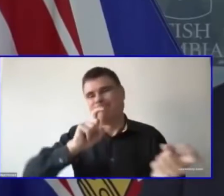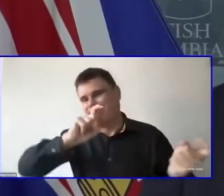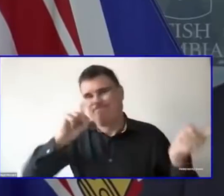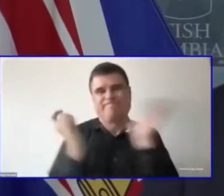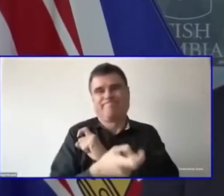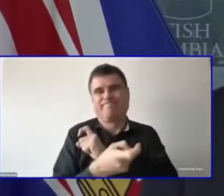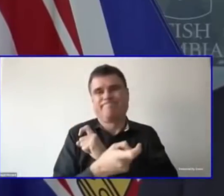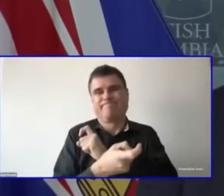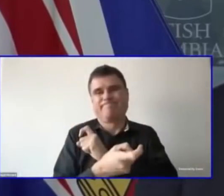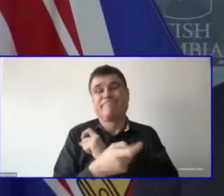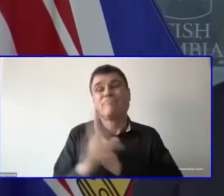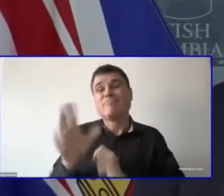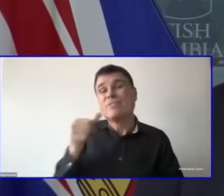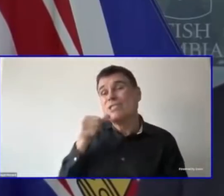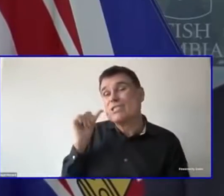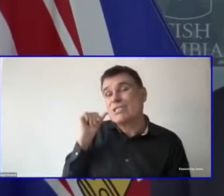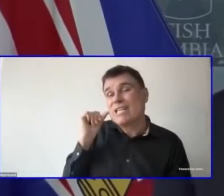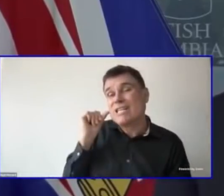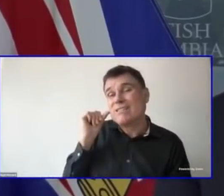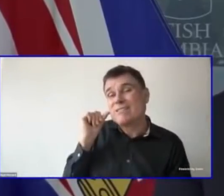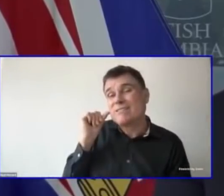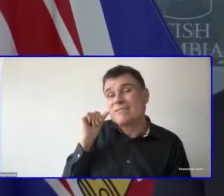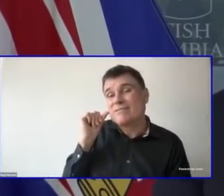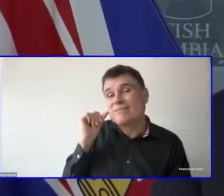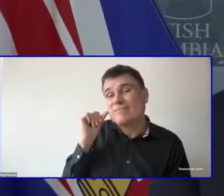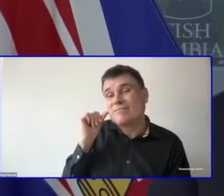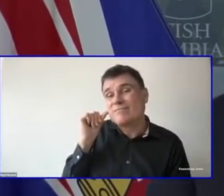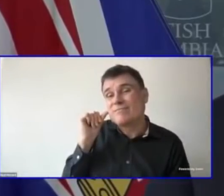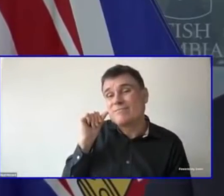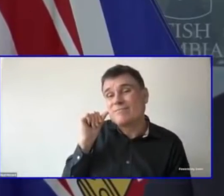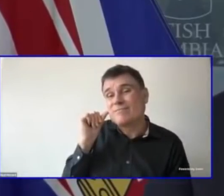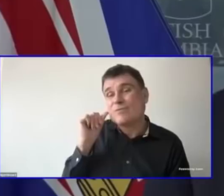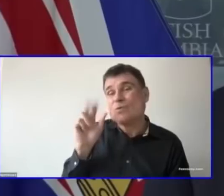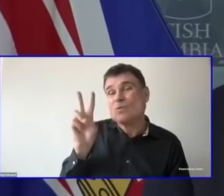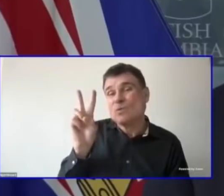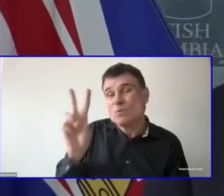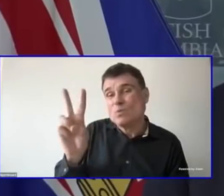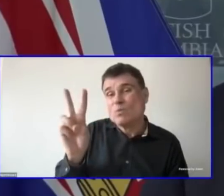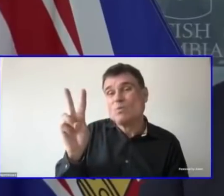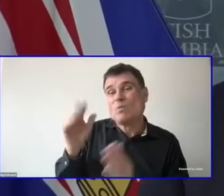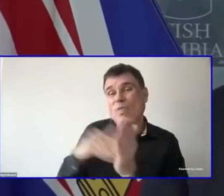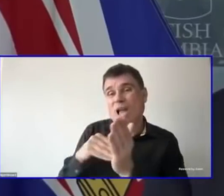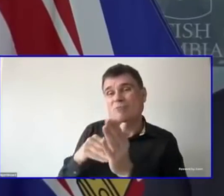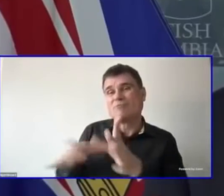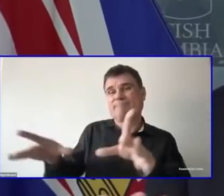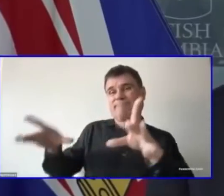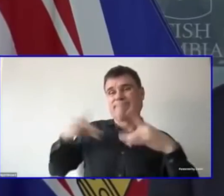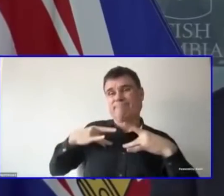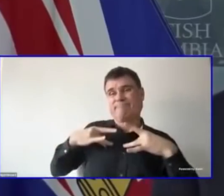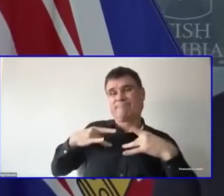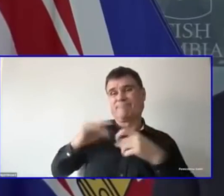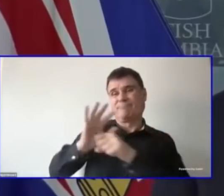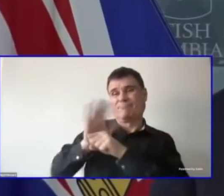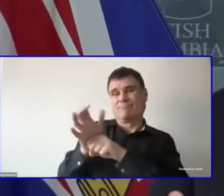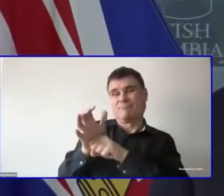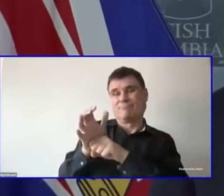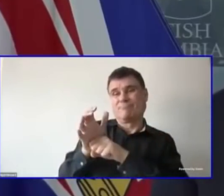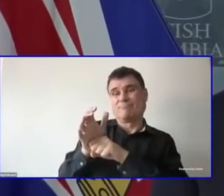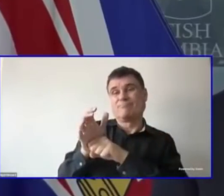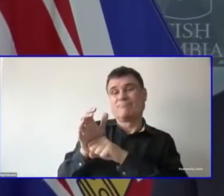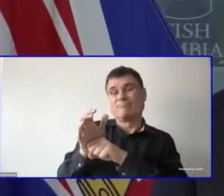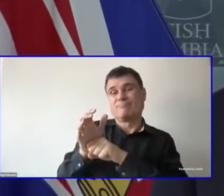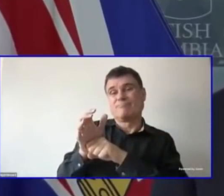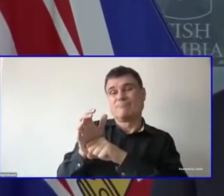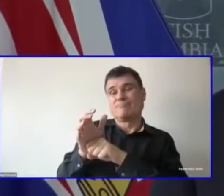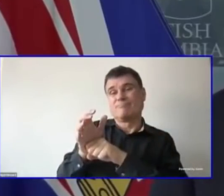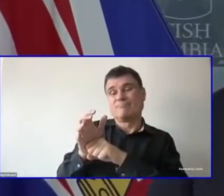so expansive testing and a high test positivity as a result of that. Essentially 20,000 tests and